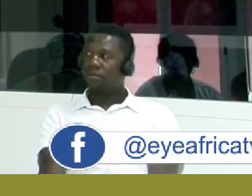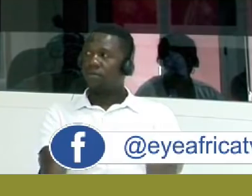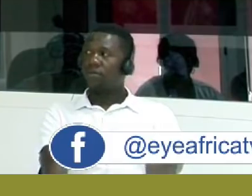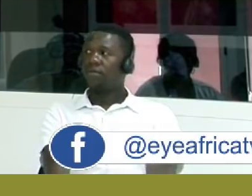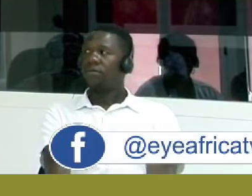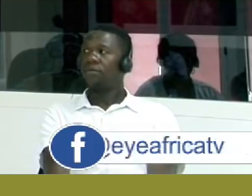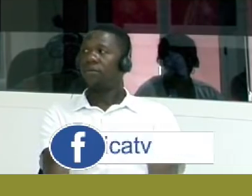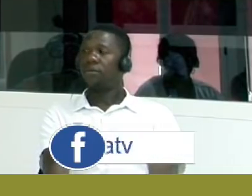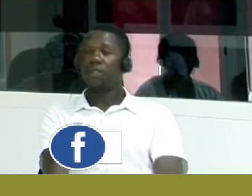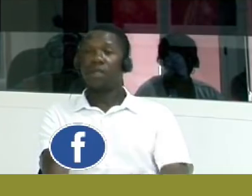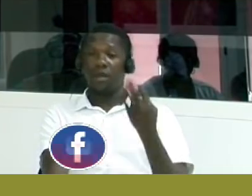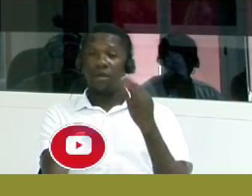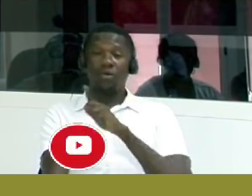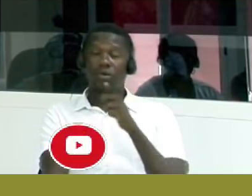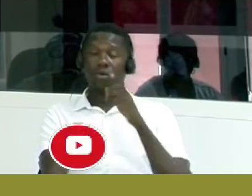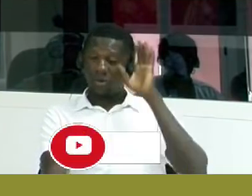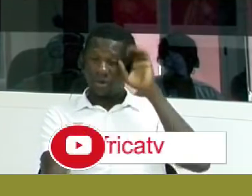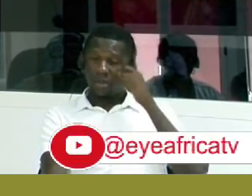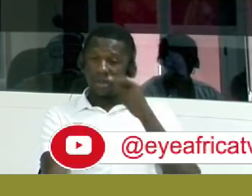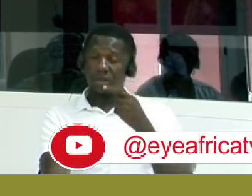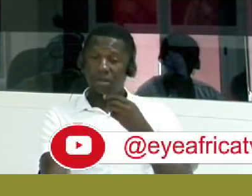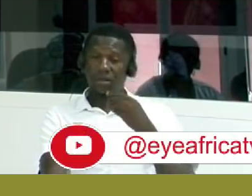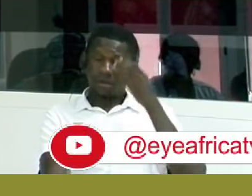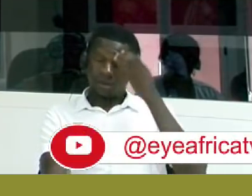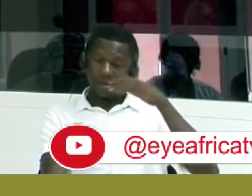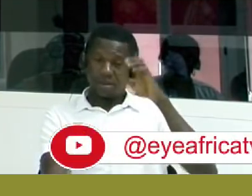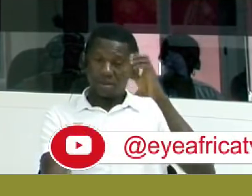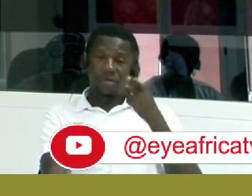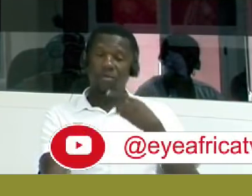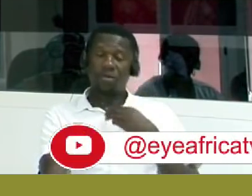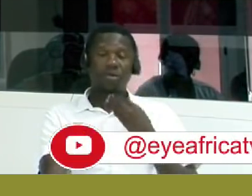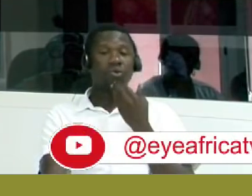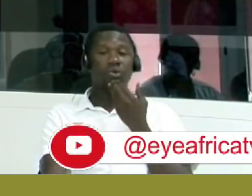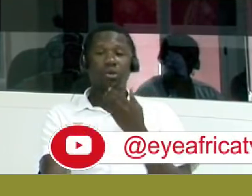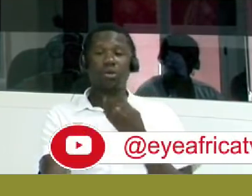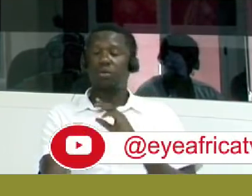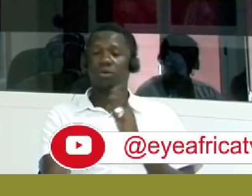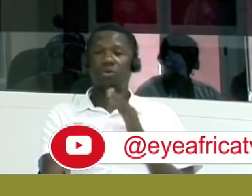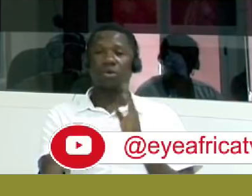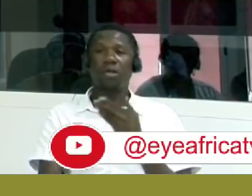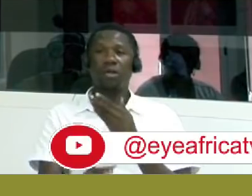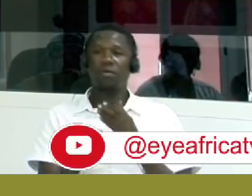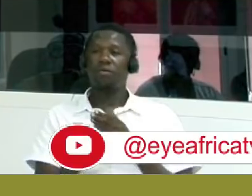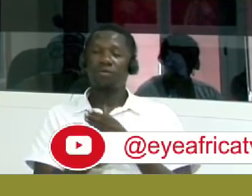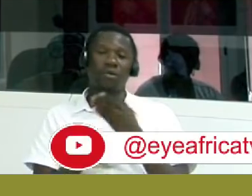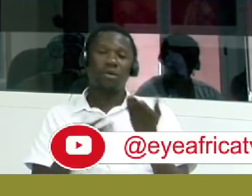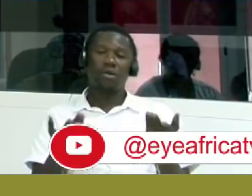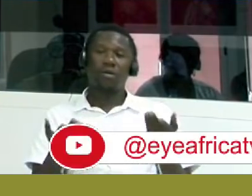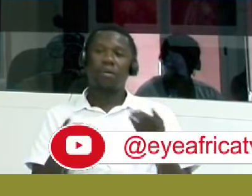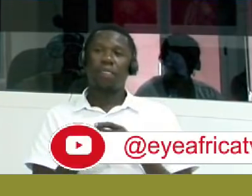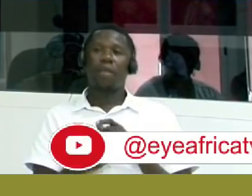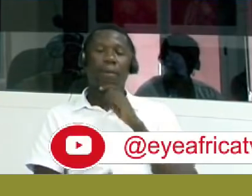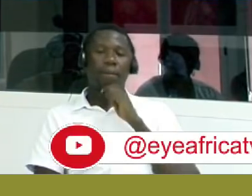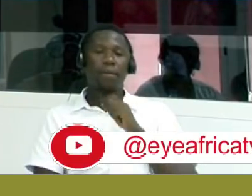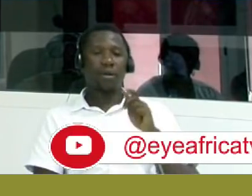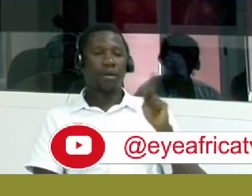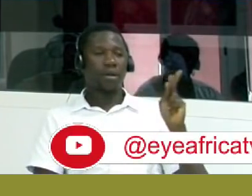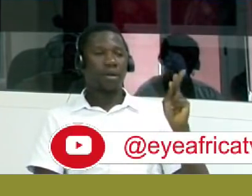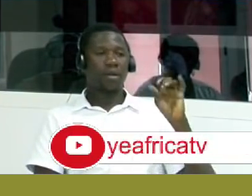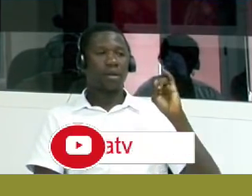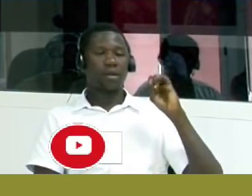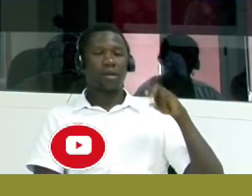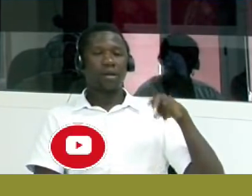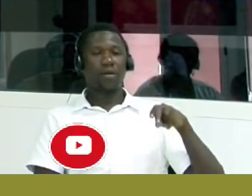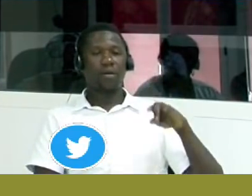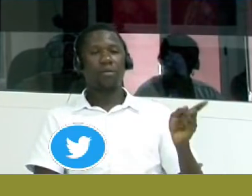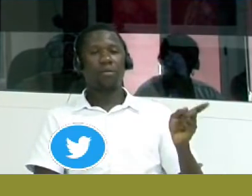If you don't understand that, counsel, well, I am so sorry that I cannot go any further. Mr. King, be rest assured that I